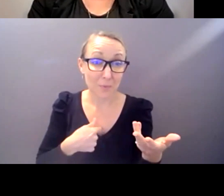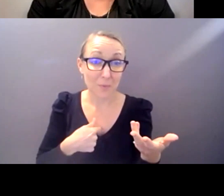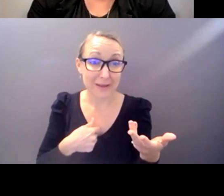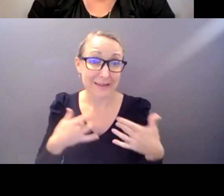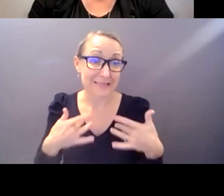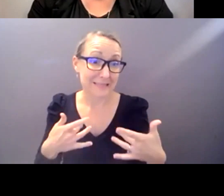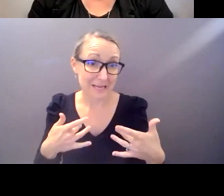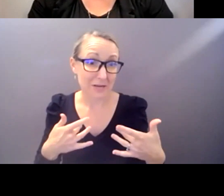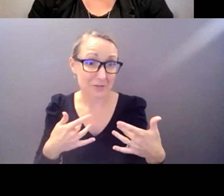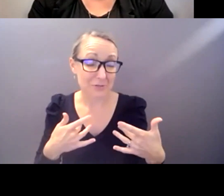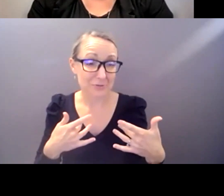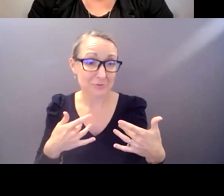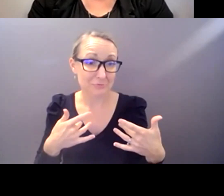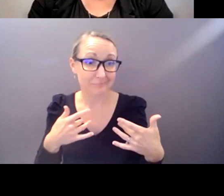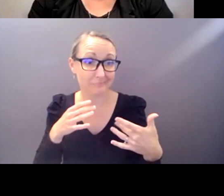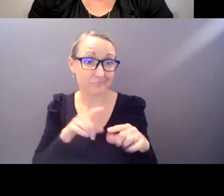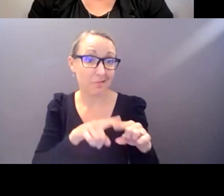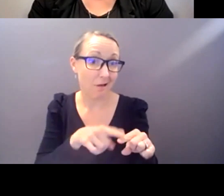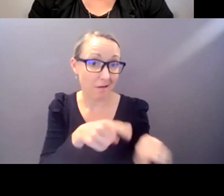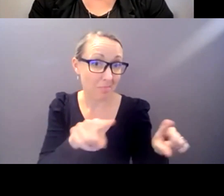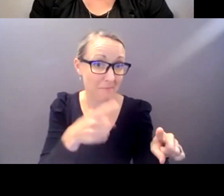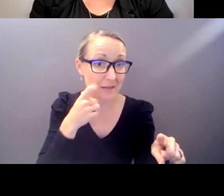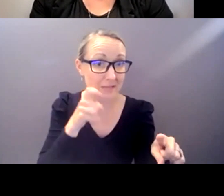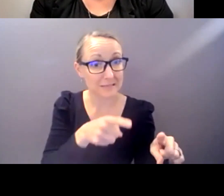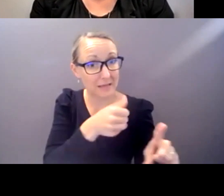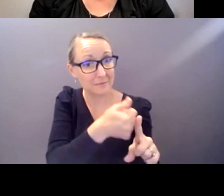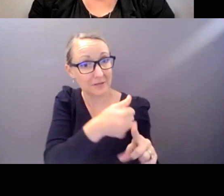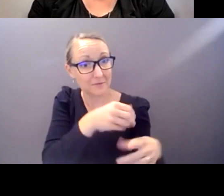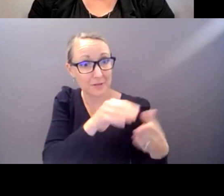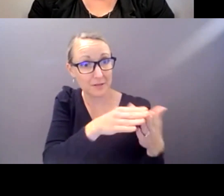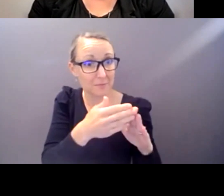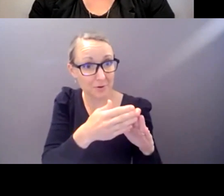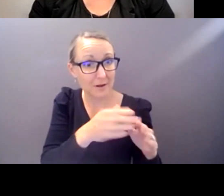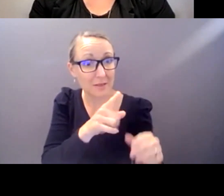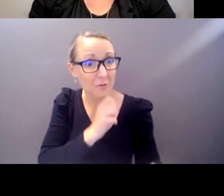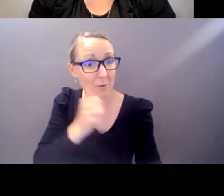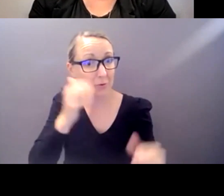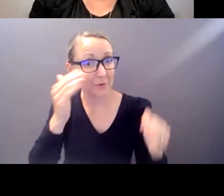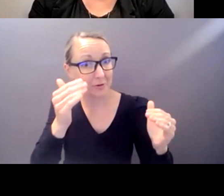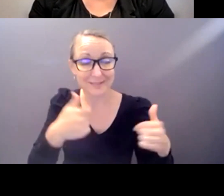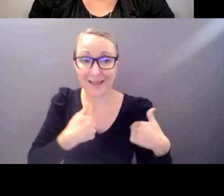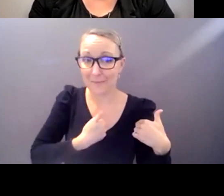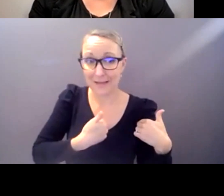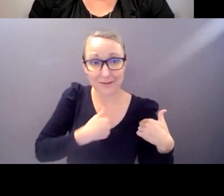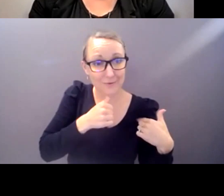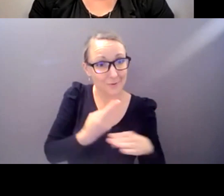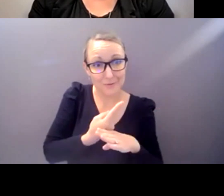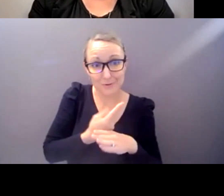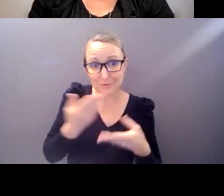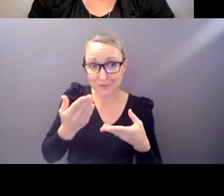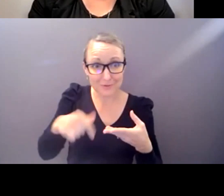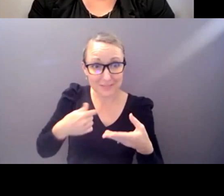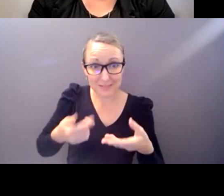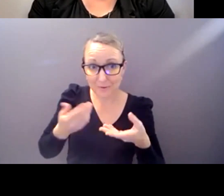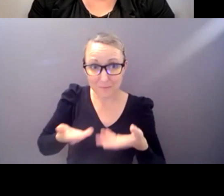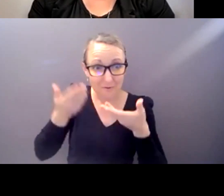older adults. I don't qualify for the services that I administer. And so I cannot tell you what the experience of being an older